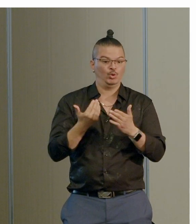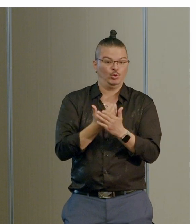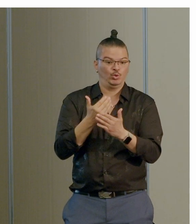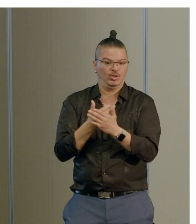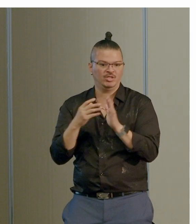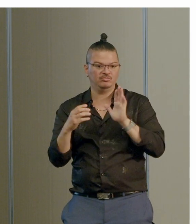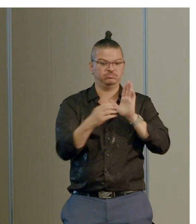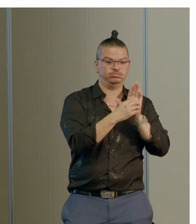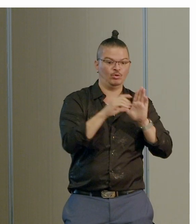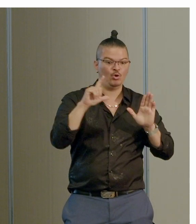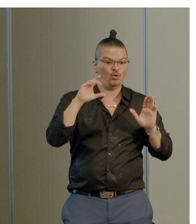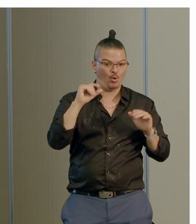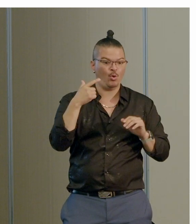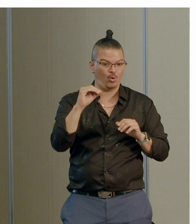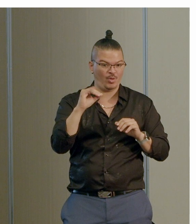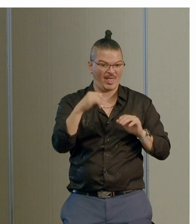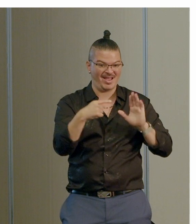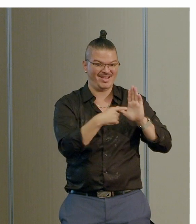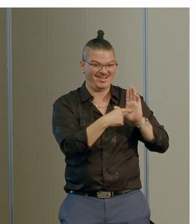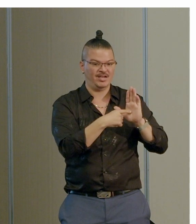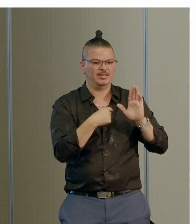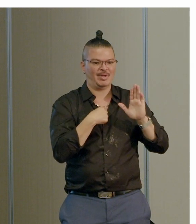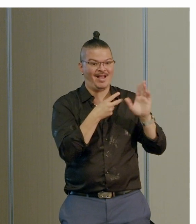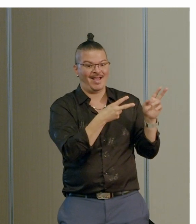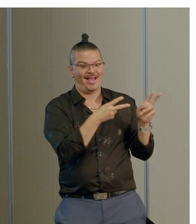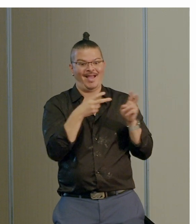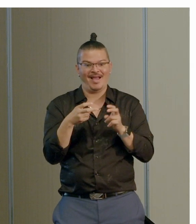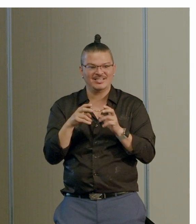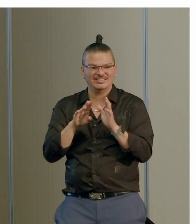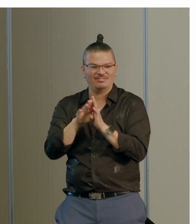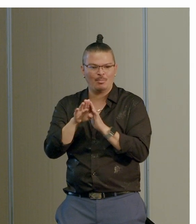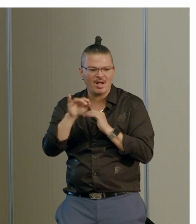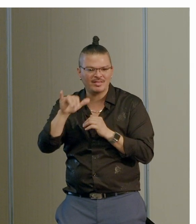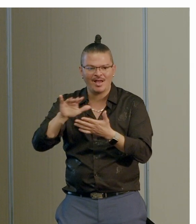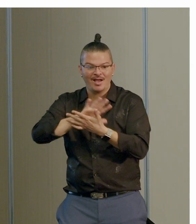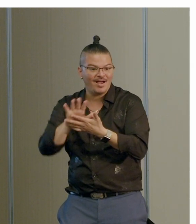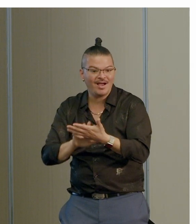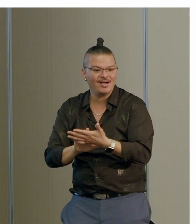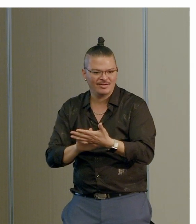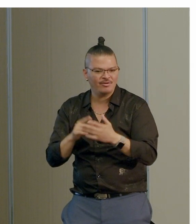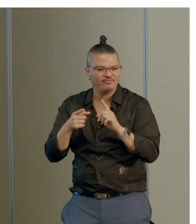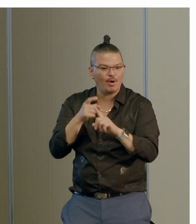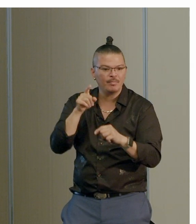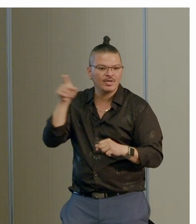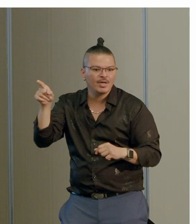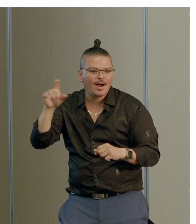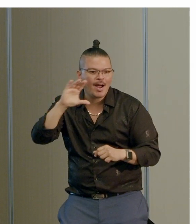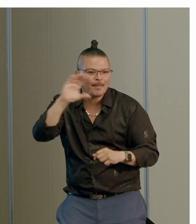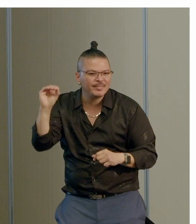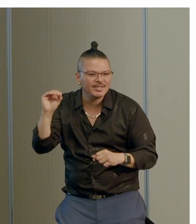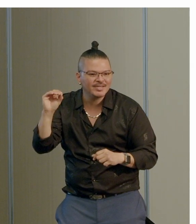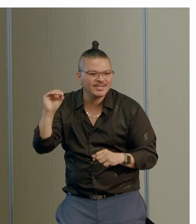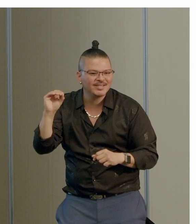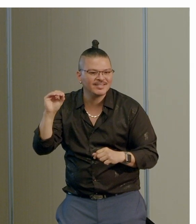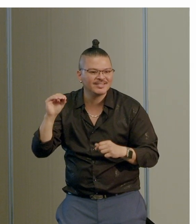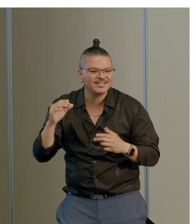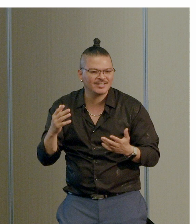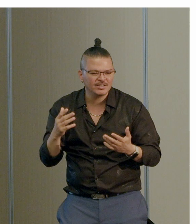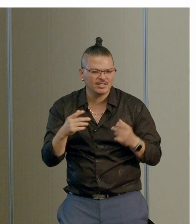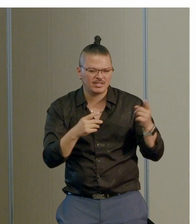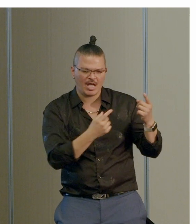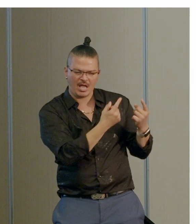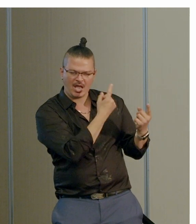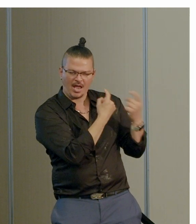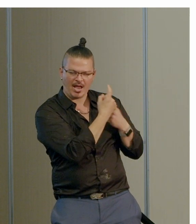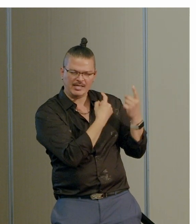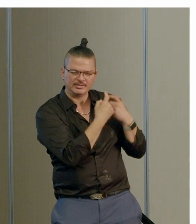that Aeronautics project. And they helped us understand accessibility from a